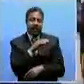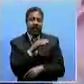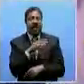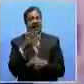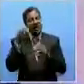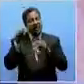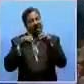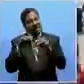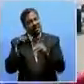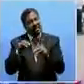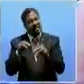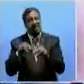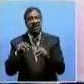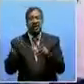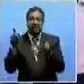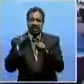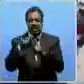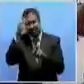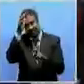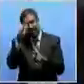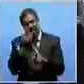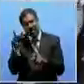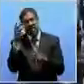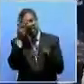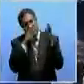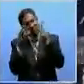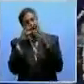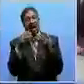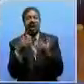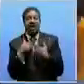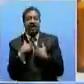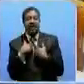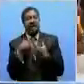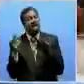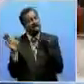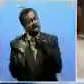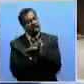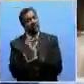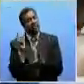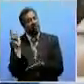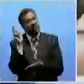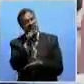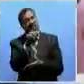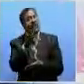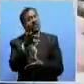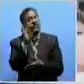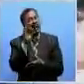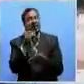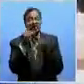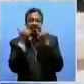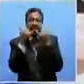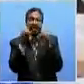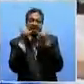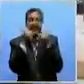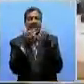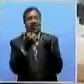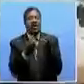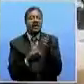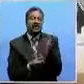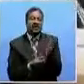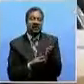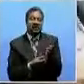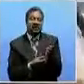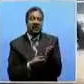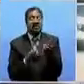shock. A rush to the school to get first-hand information reviewed units of pupils being ferried to Nchanga North General